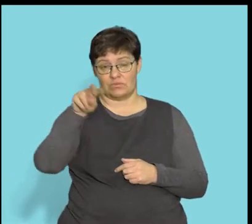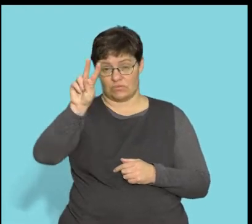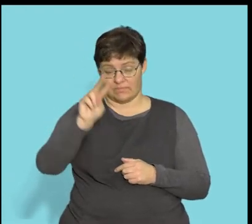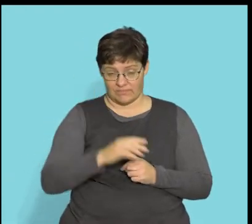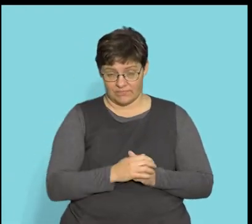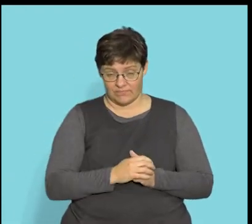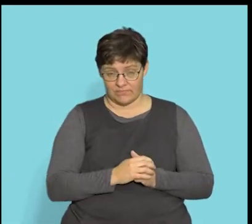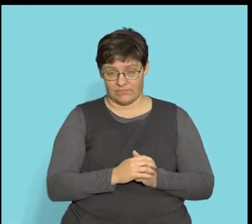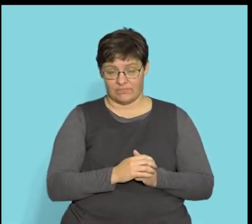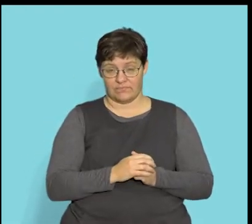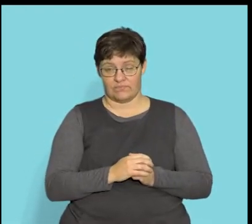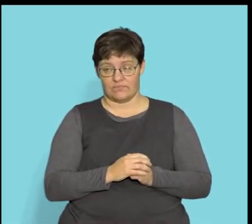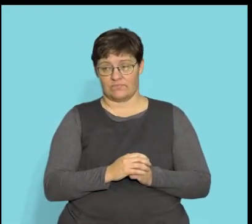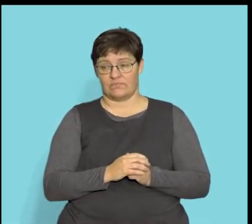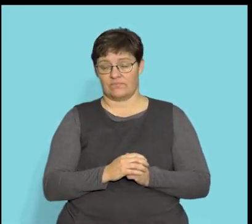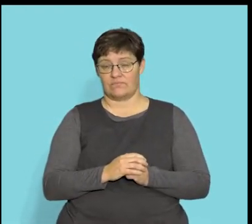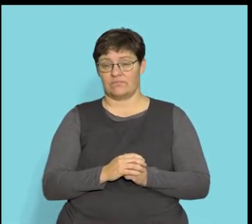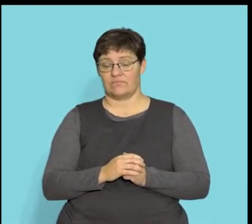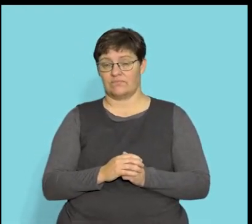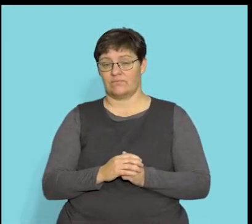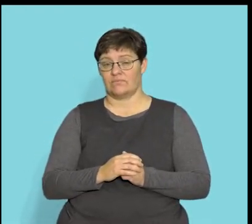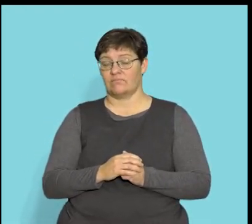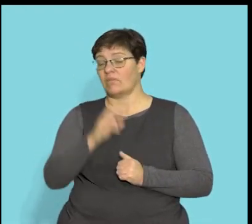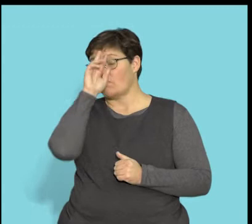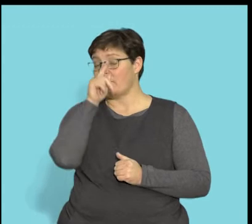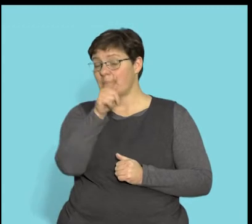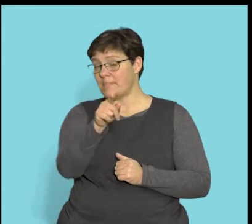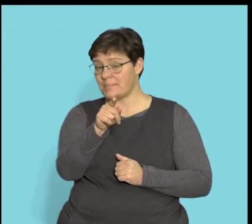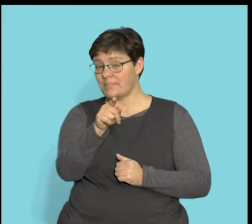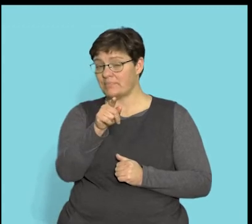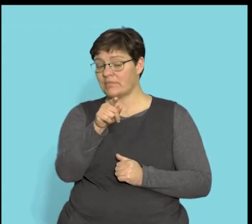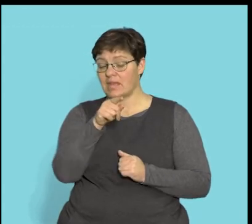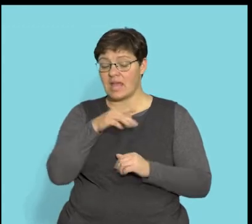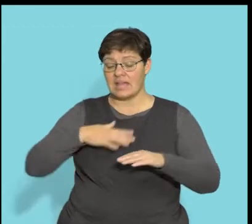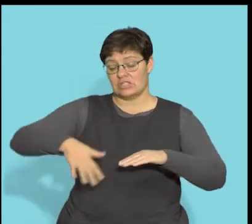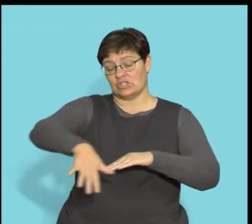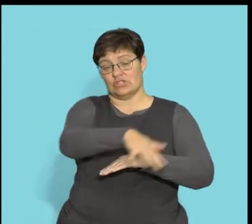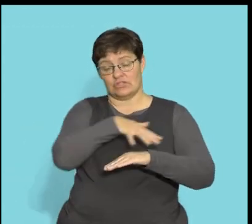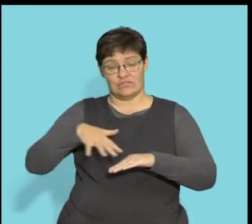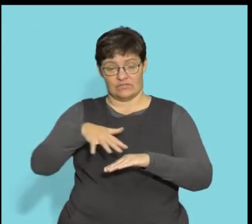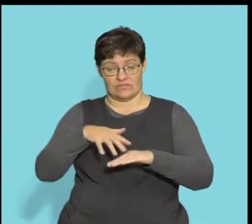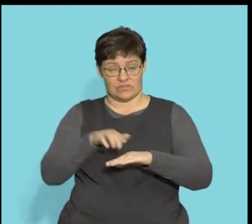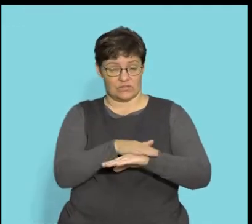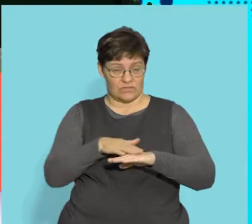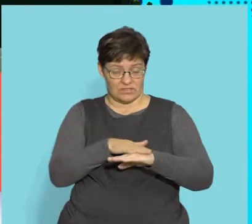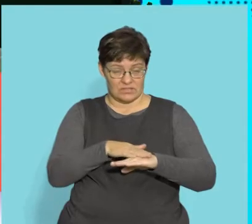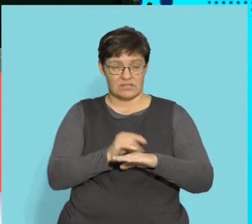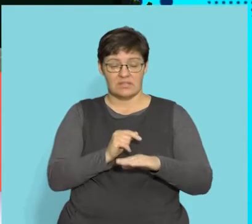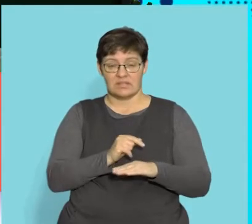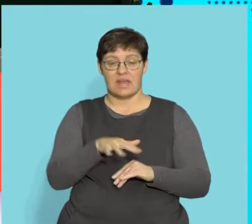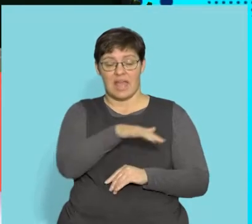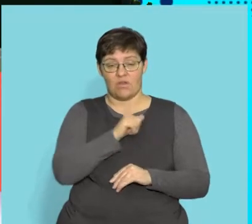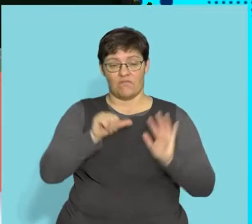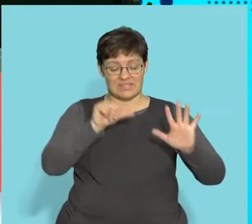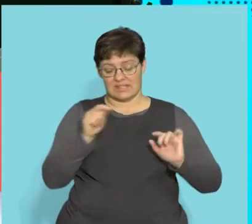178 centimeters squared. Just a reminder, because it is the surface area and it's adding the area